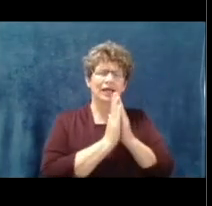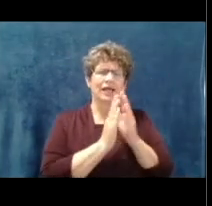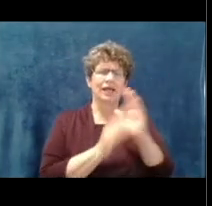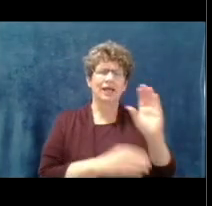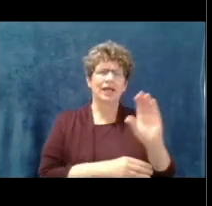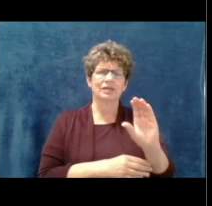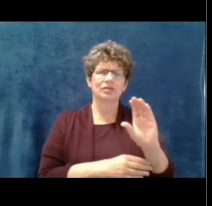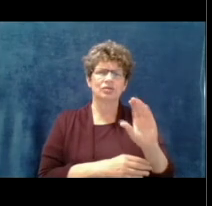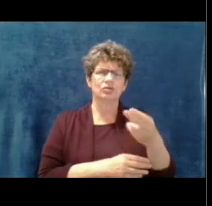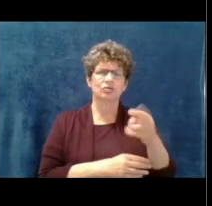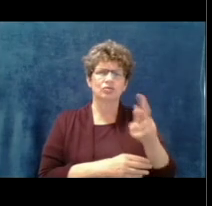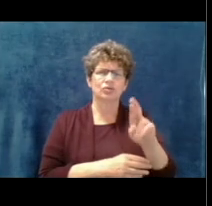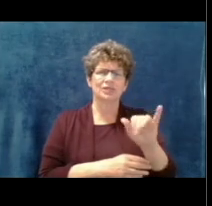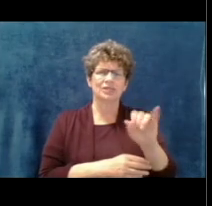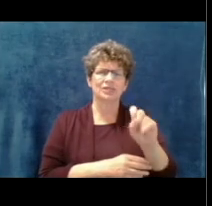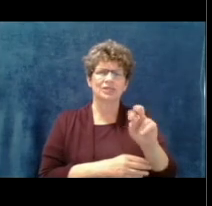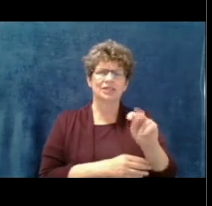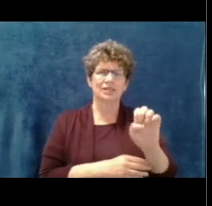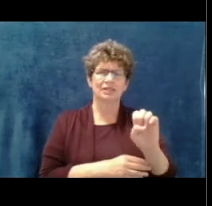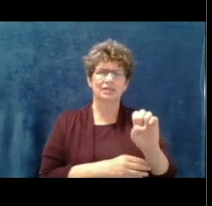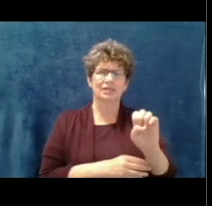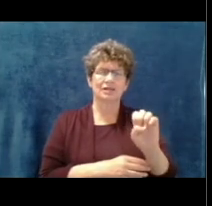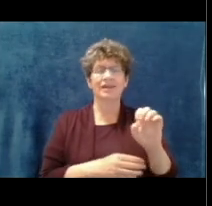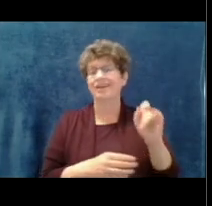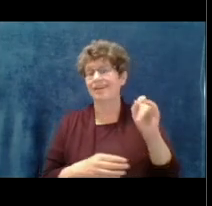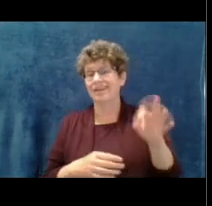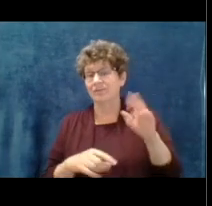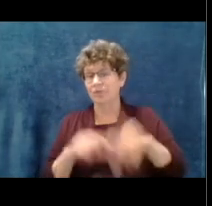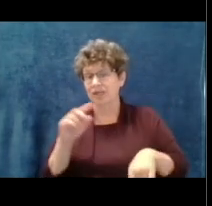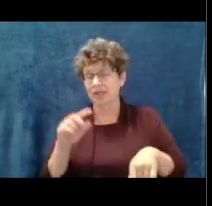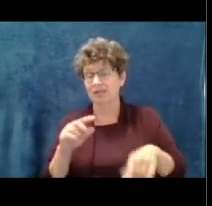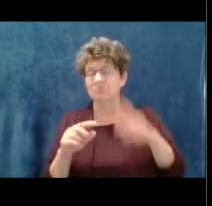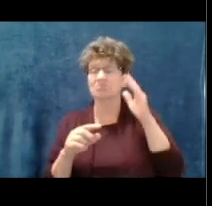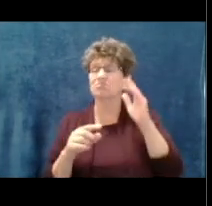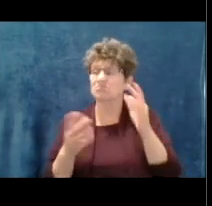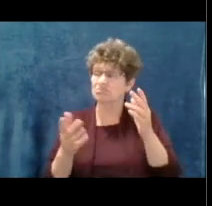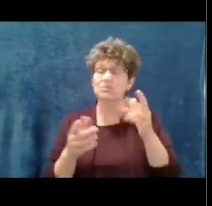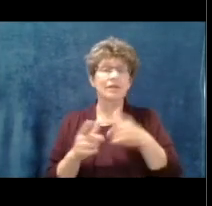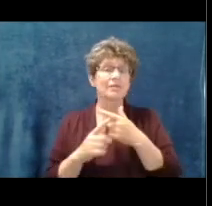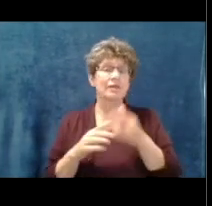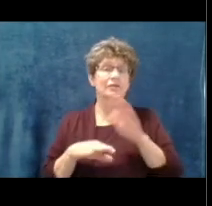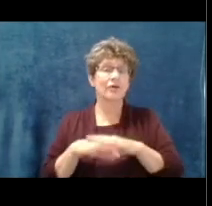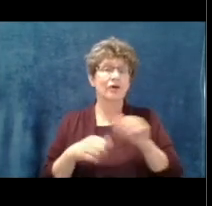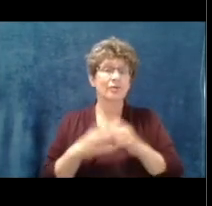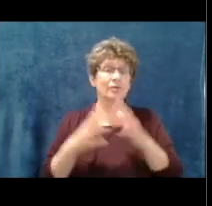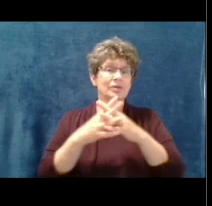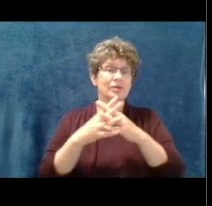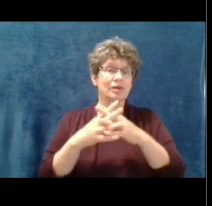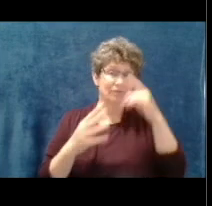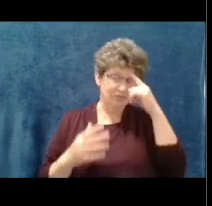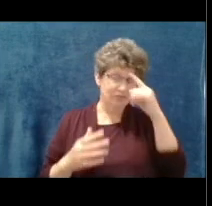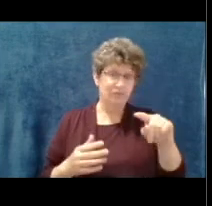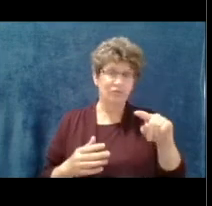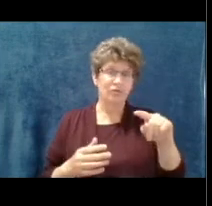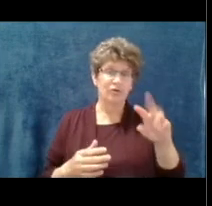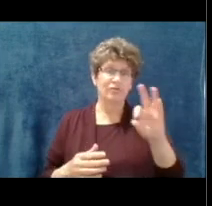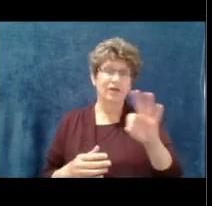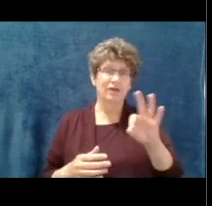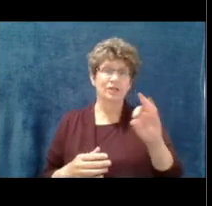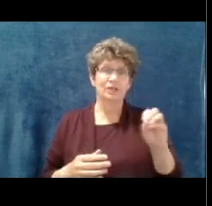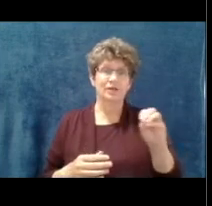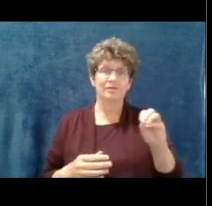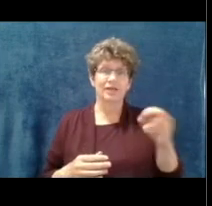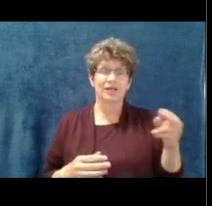of Health if you want to access that material as well. So let's talk a bit about the program. So we've